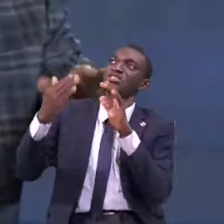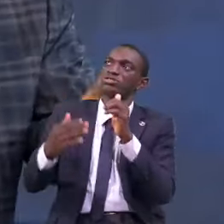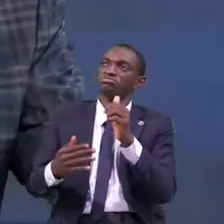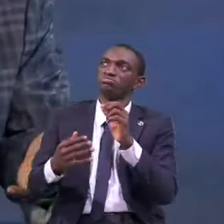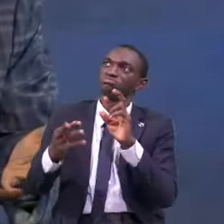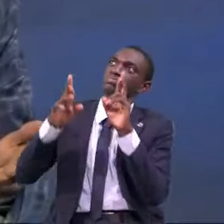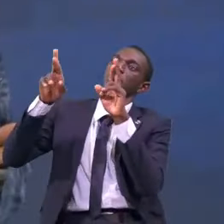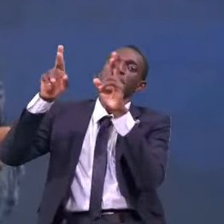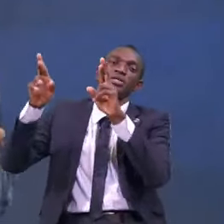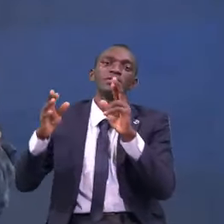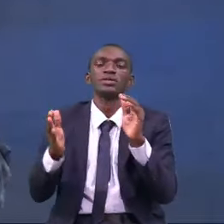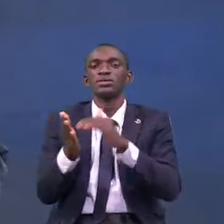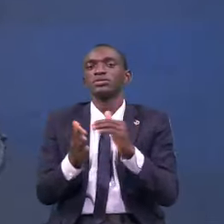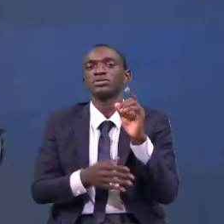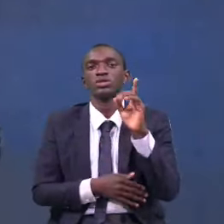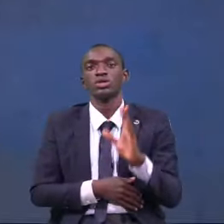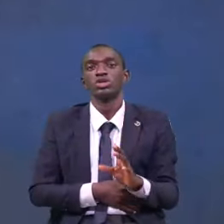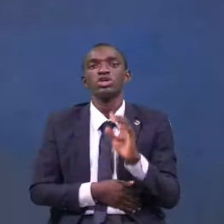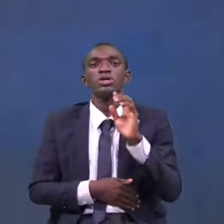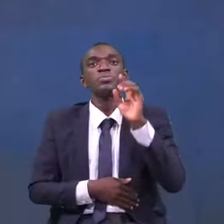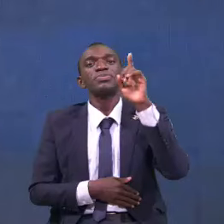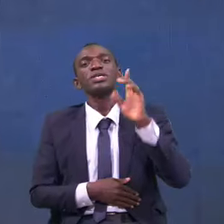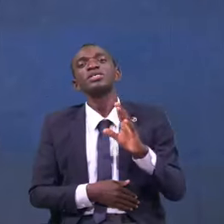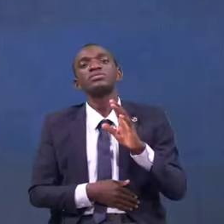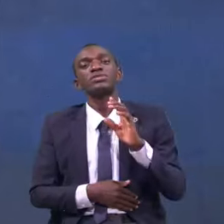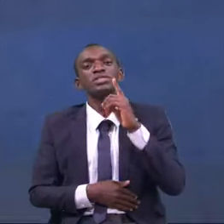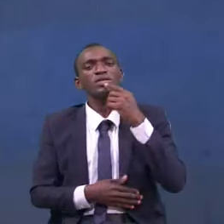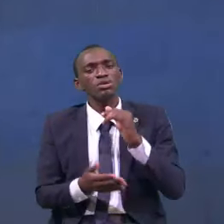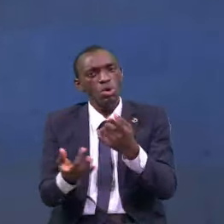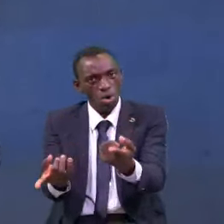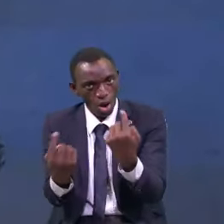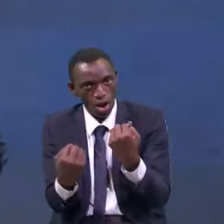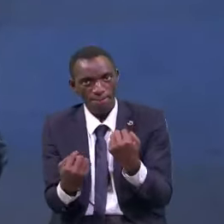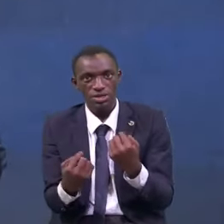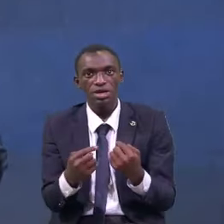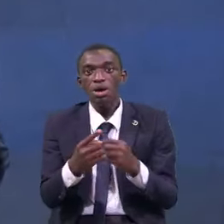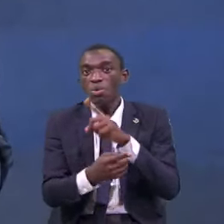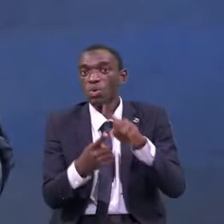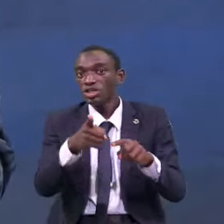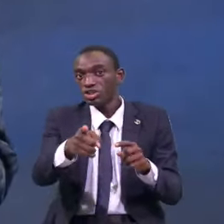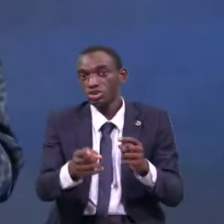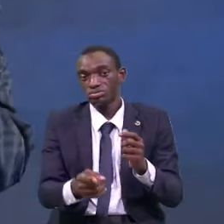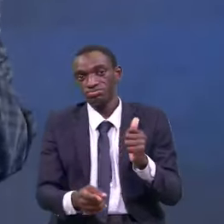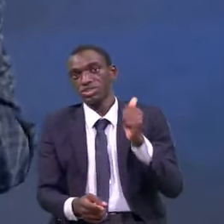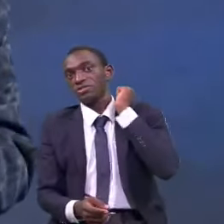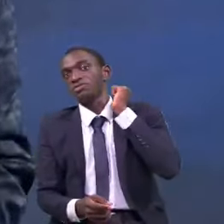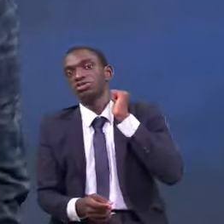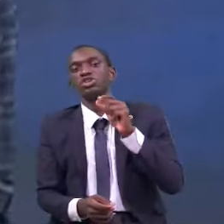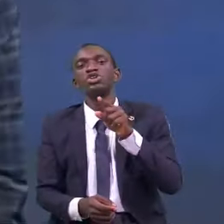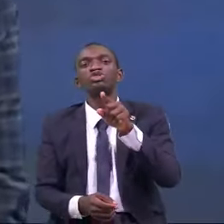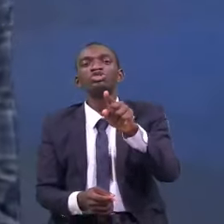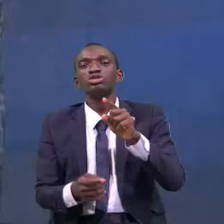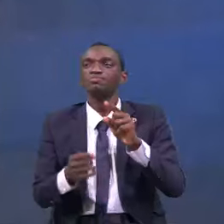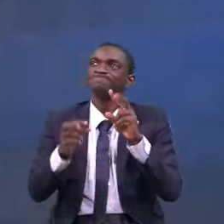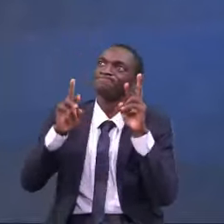It says come. When you refuse to come, you're rebelling against the God of heaven.